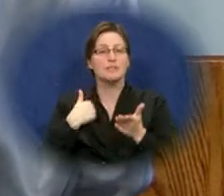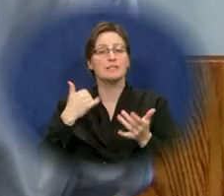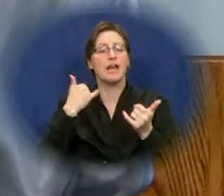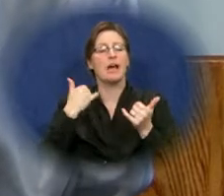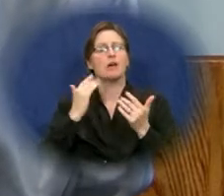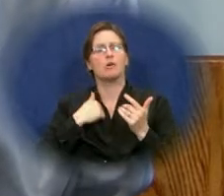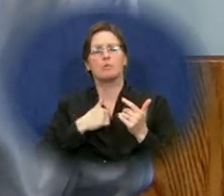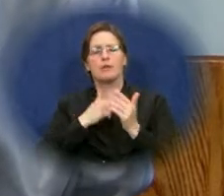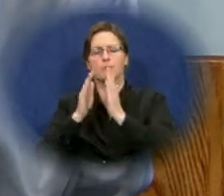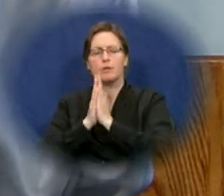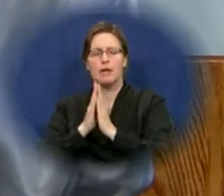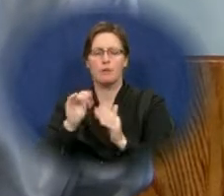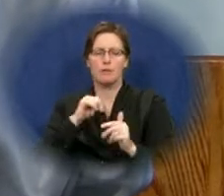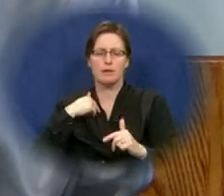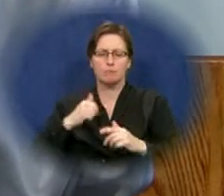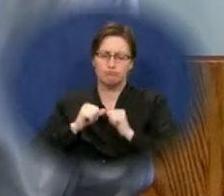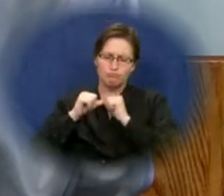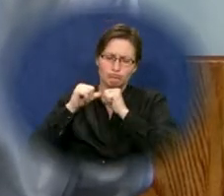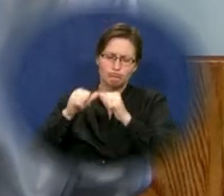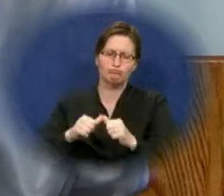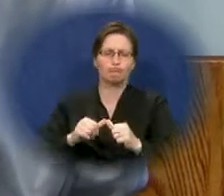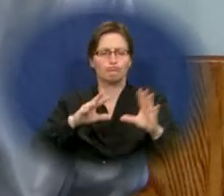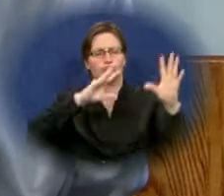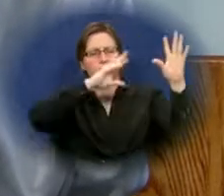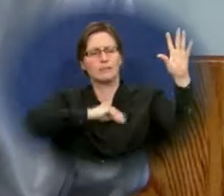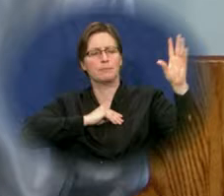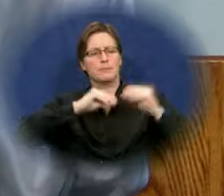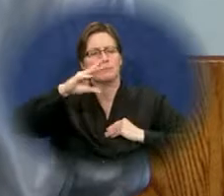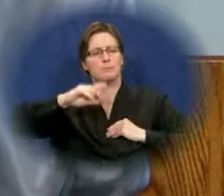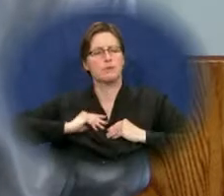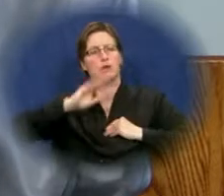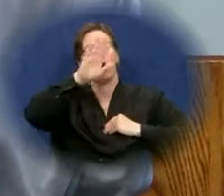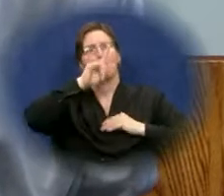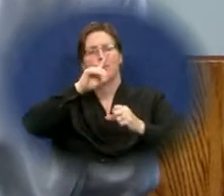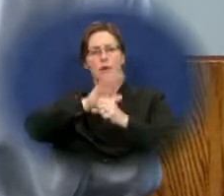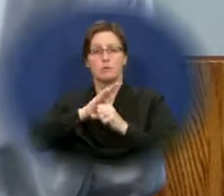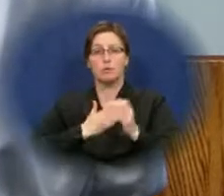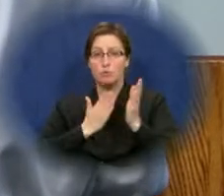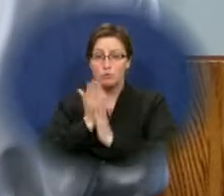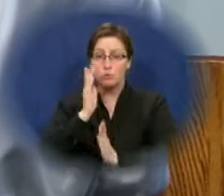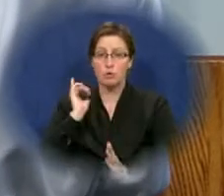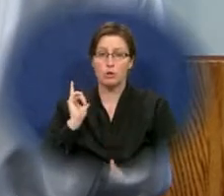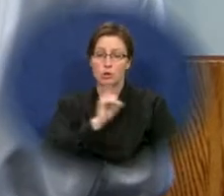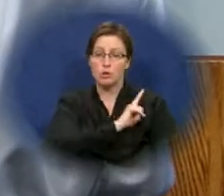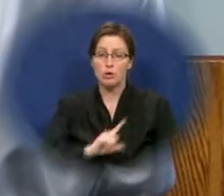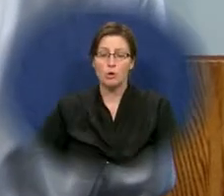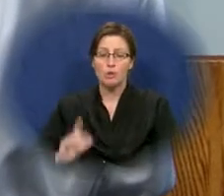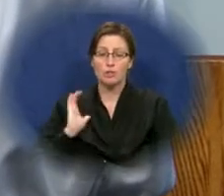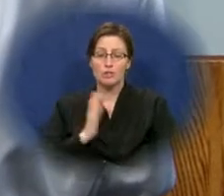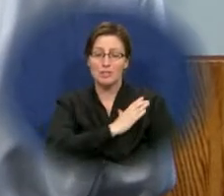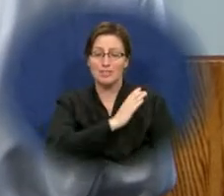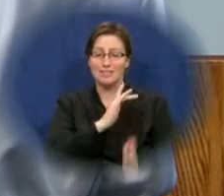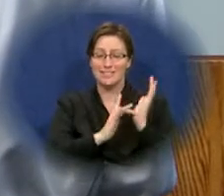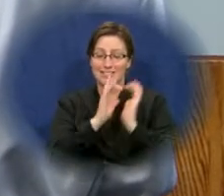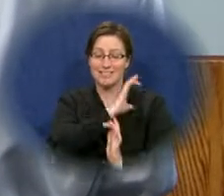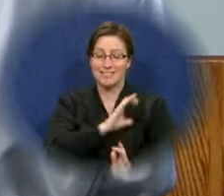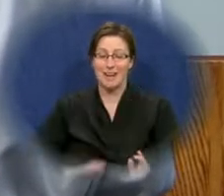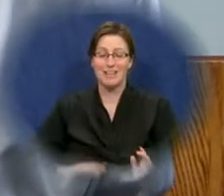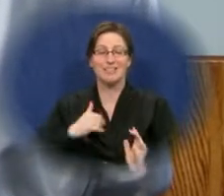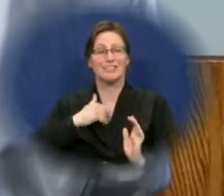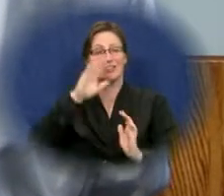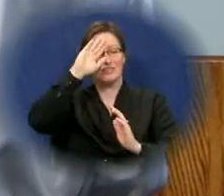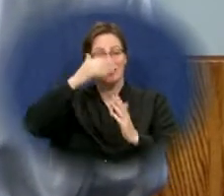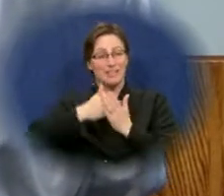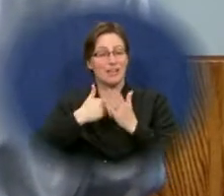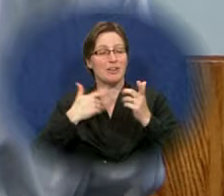may hasten without stumbling to receive the things you have promised. Through our Lord Jesus Christ, your Son, who lives and reigns with you in the unity of the